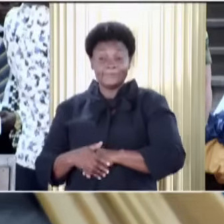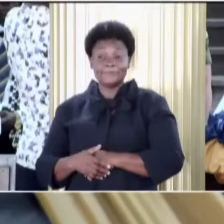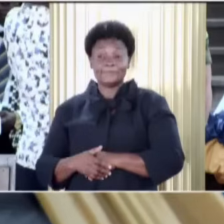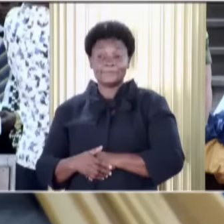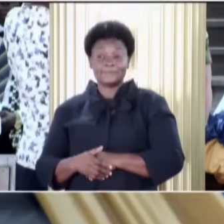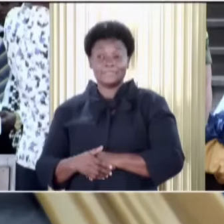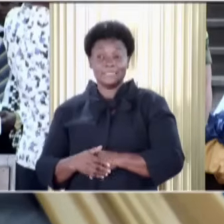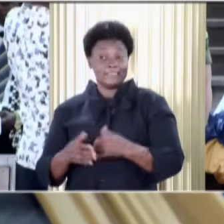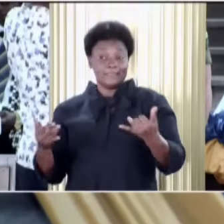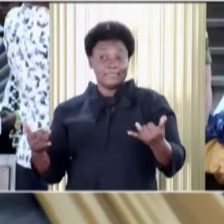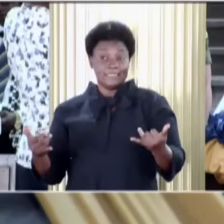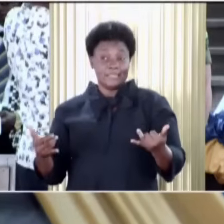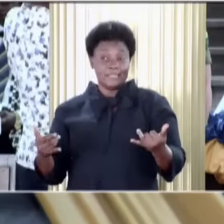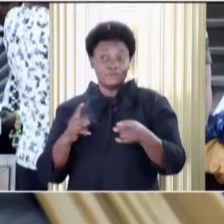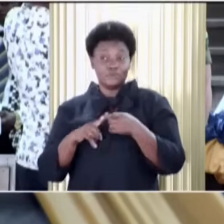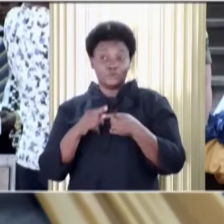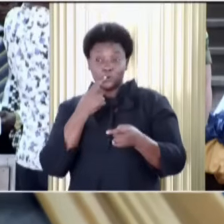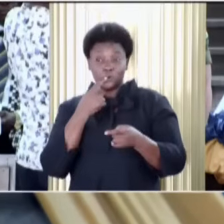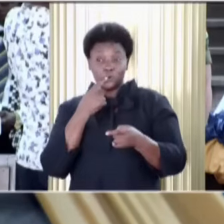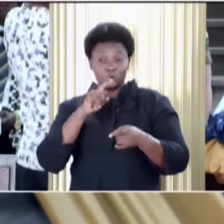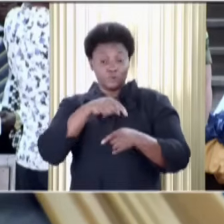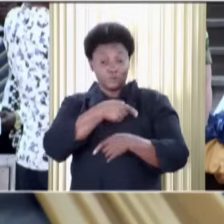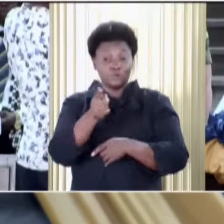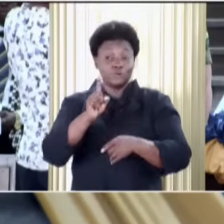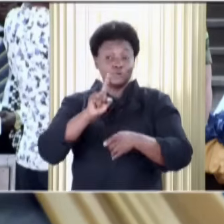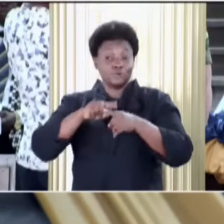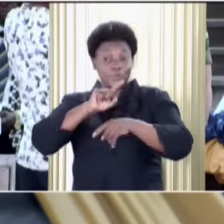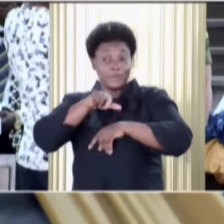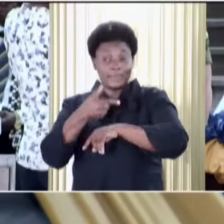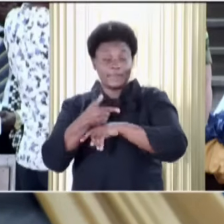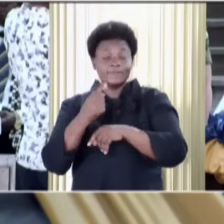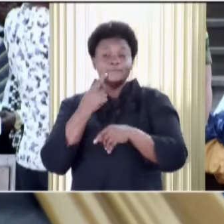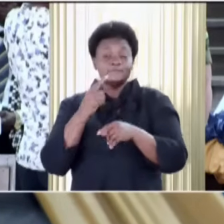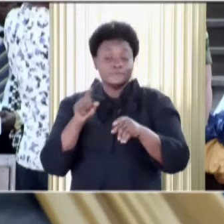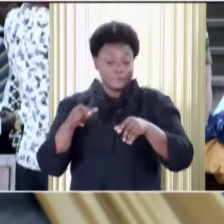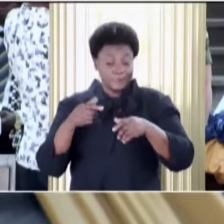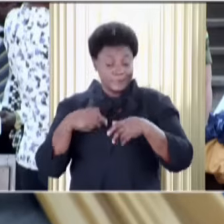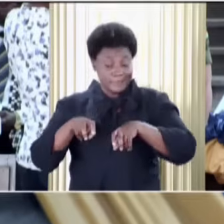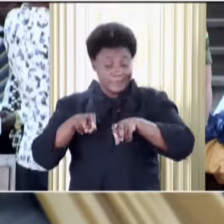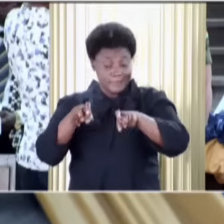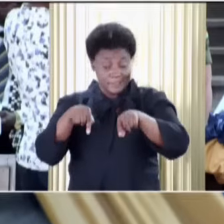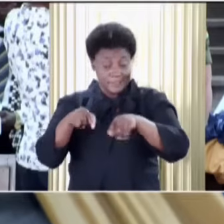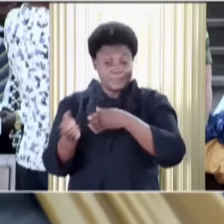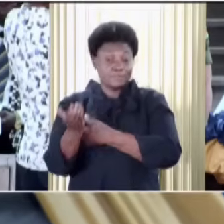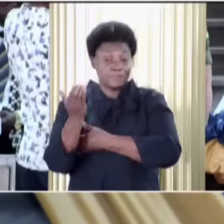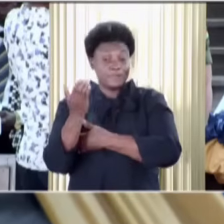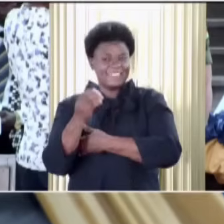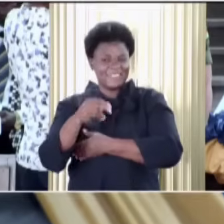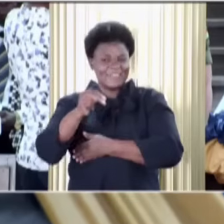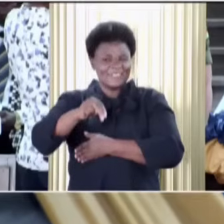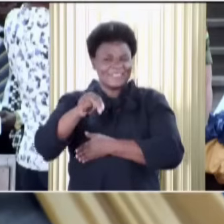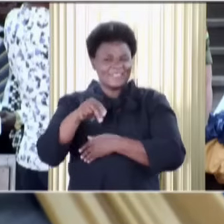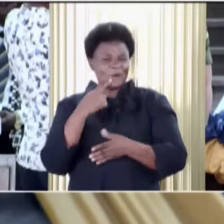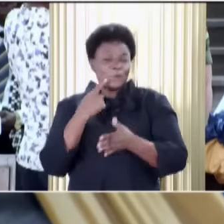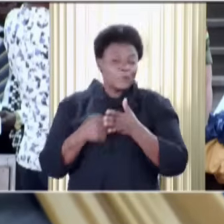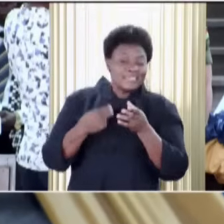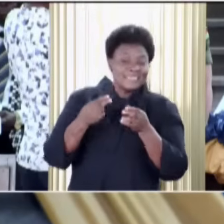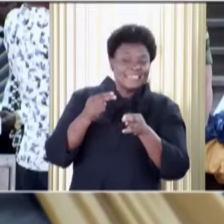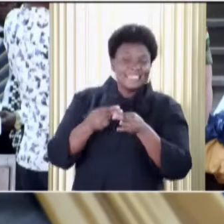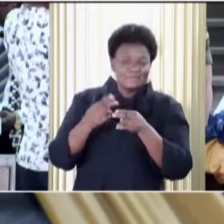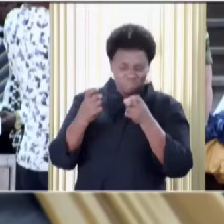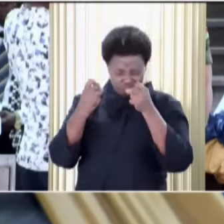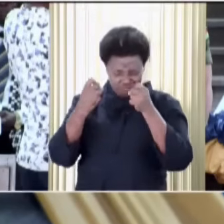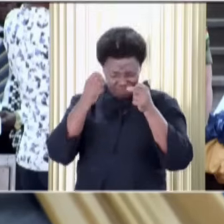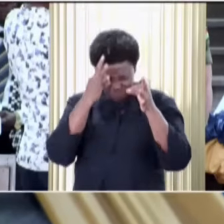Now to our graduates. Your journey to this moment has required resilience, discipline, and